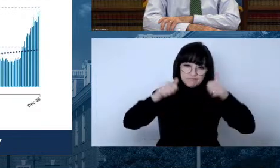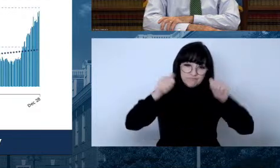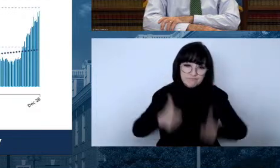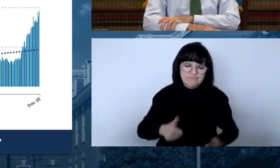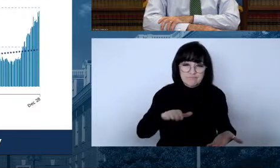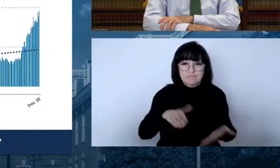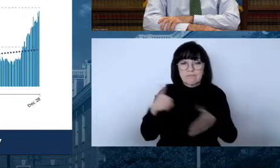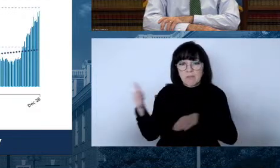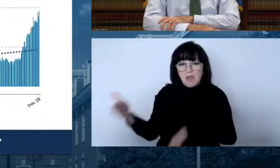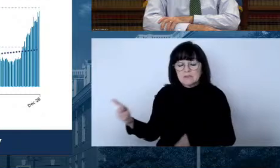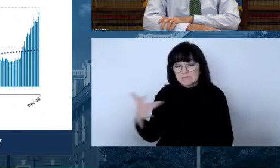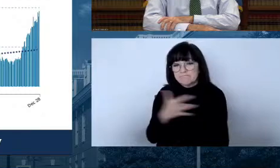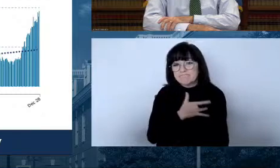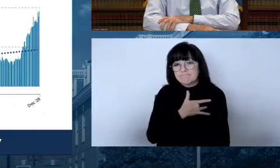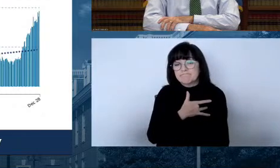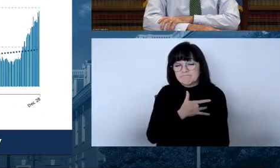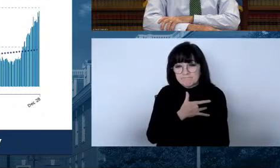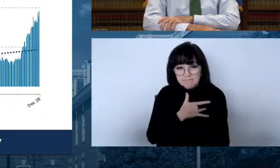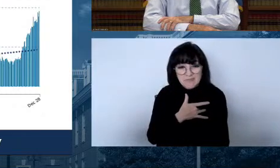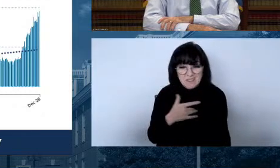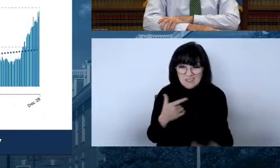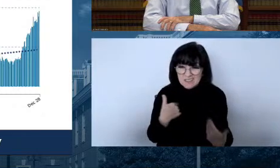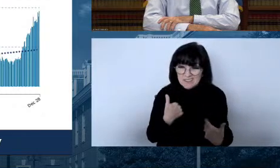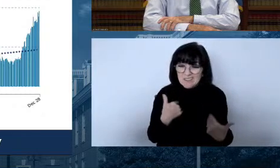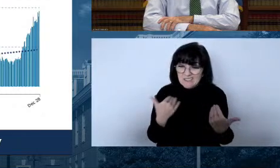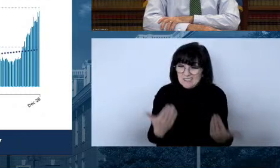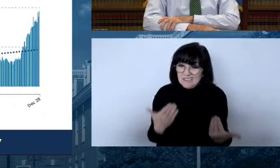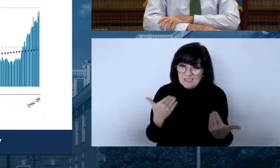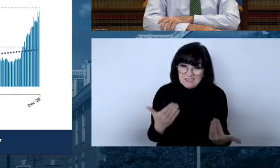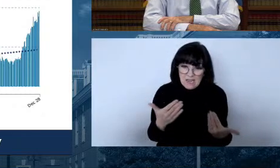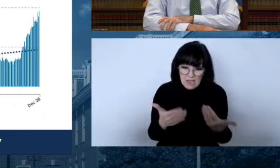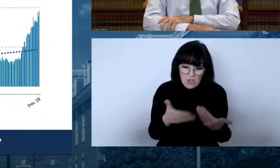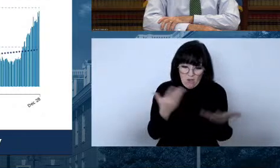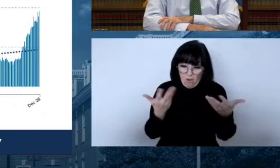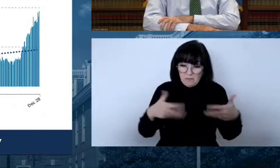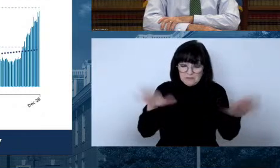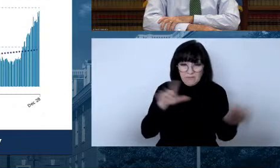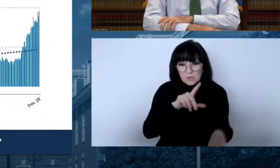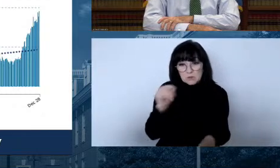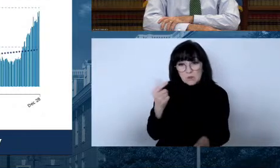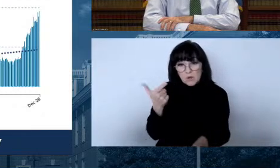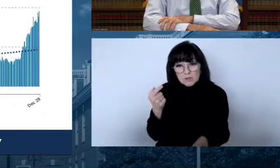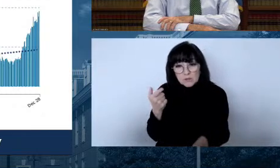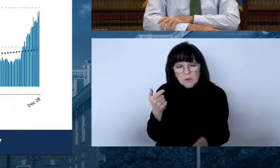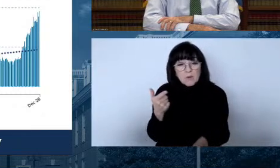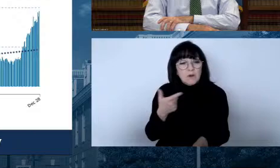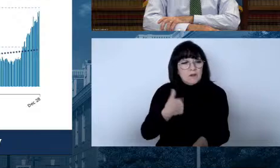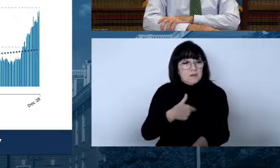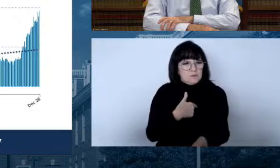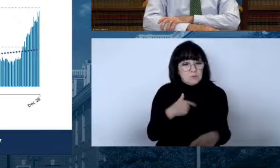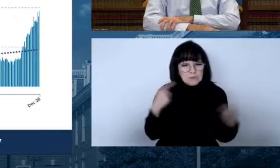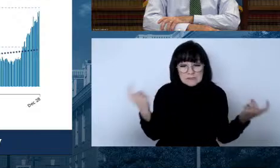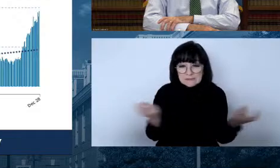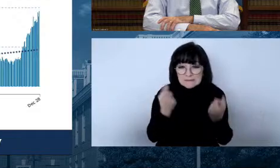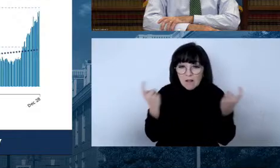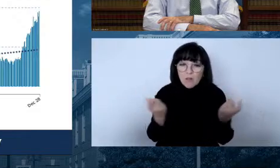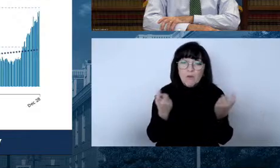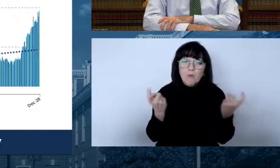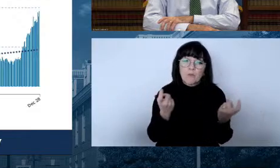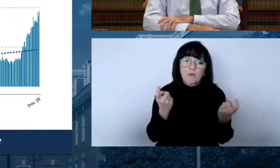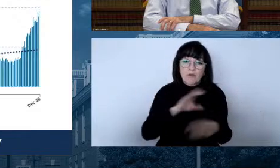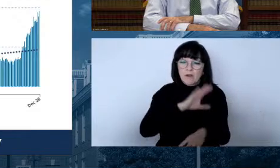together at the end of the year as we're celebrating this season of light and hope, to really lean